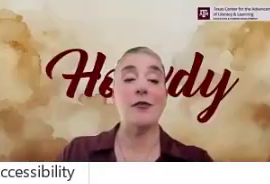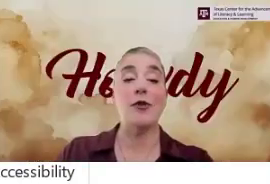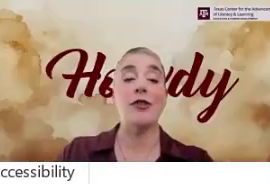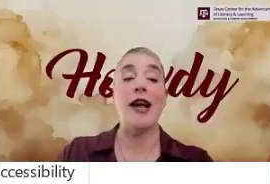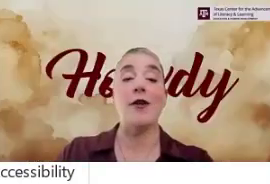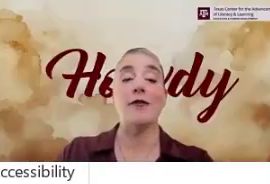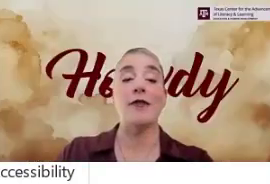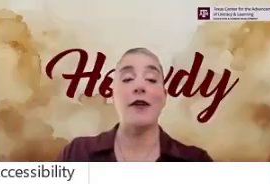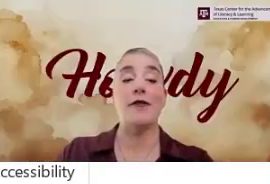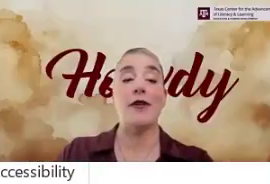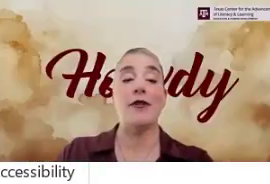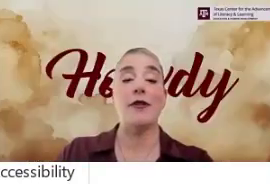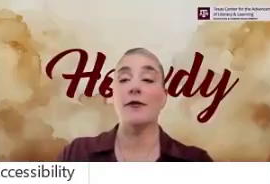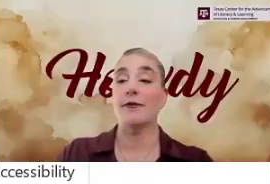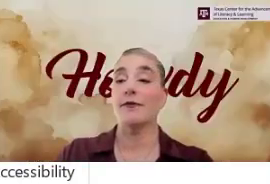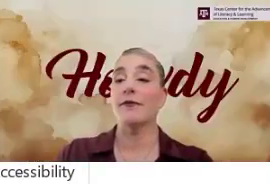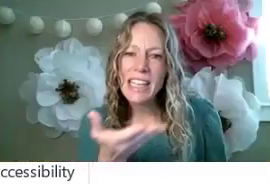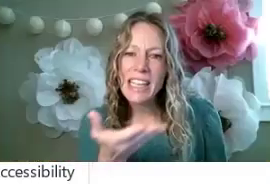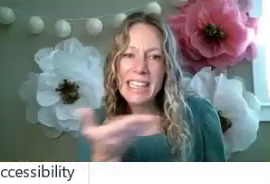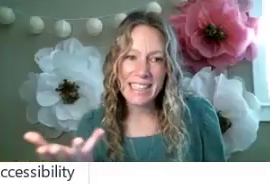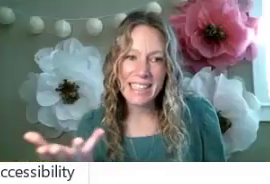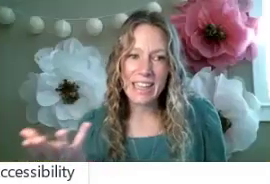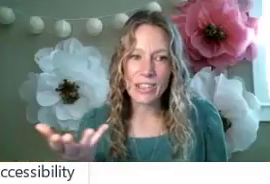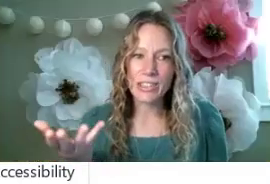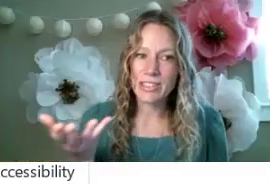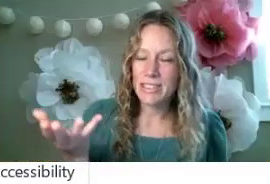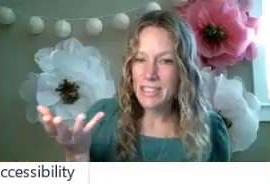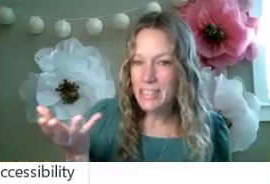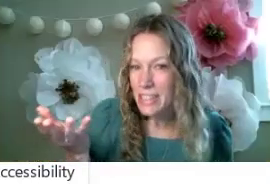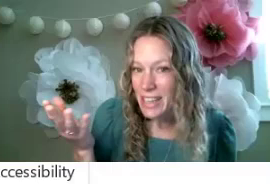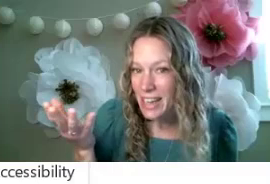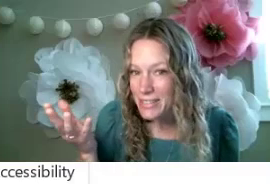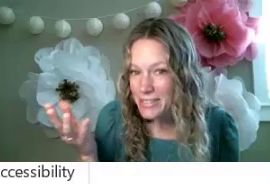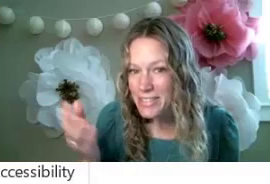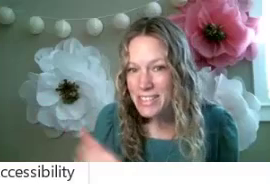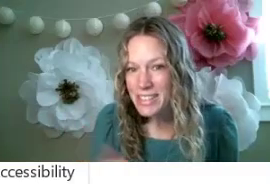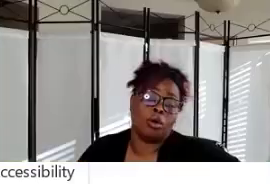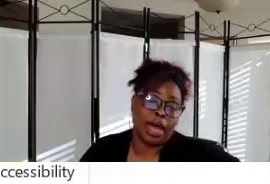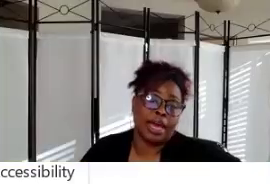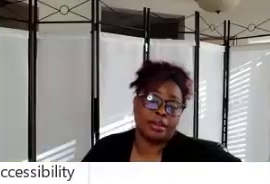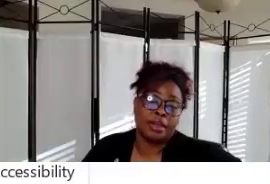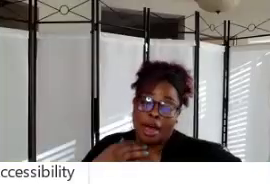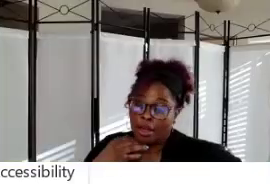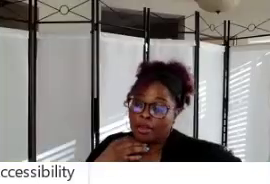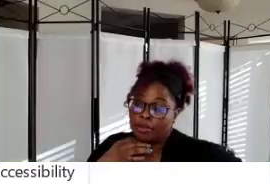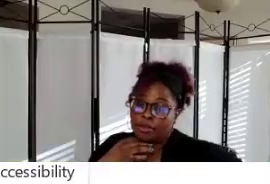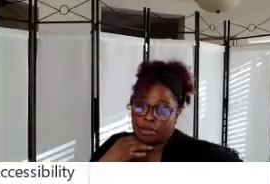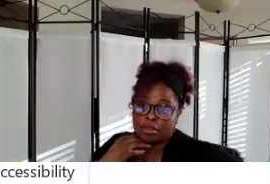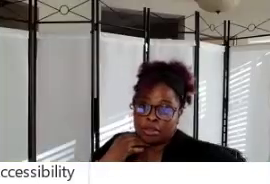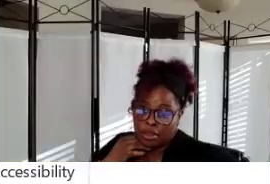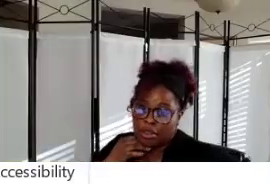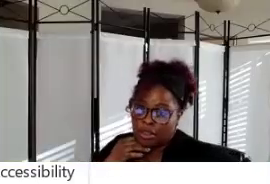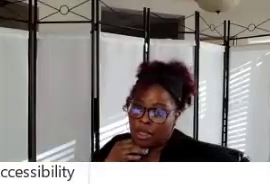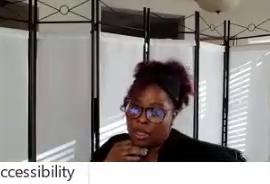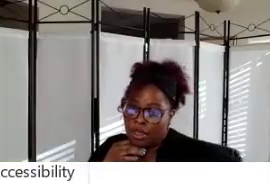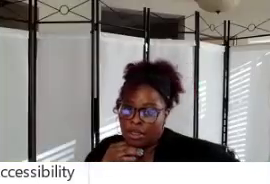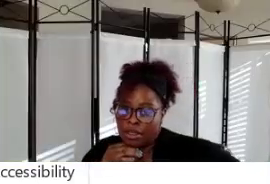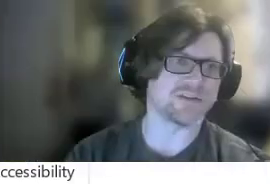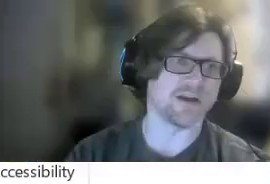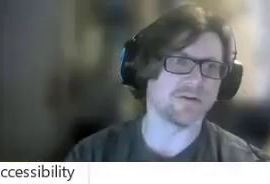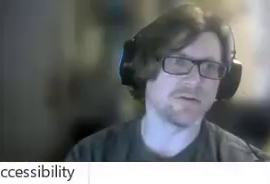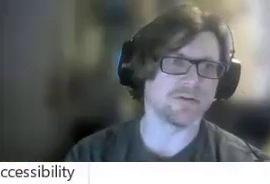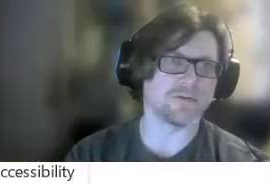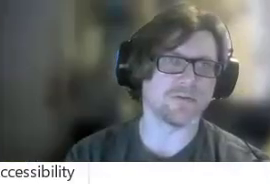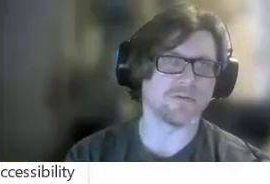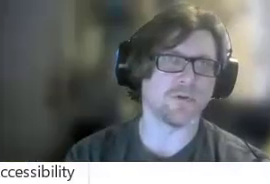has it somewhere. I was thinking like the question is the title, kind of. Oh, okay. Oh, I see what you're saying. Could you use